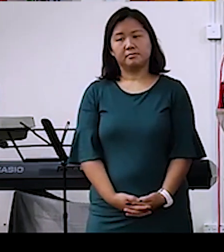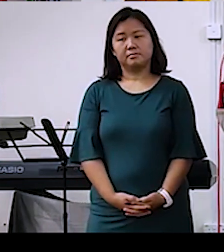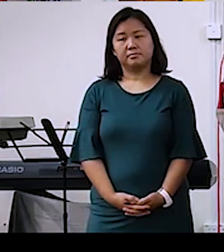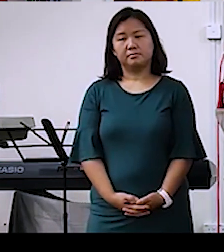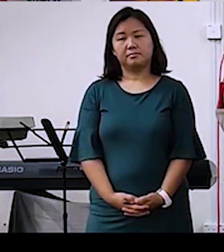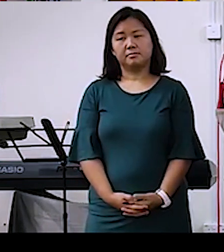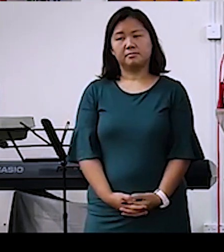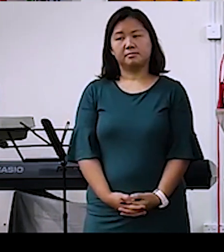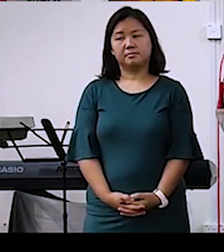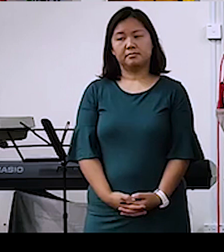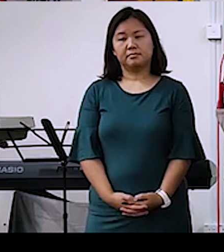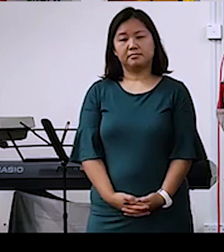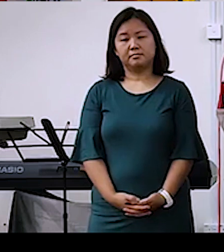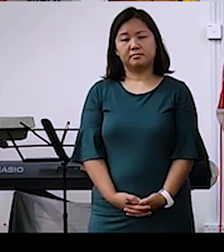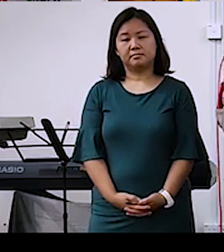Reverend